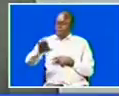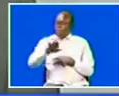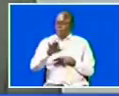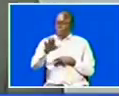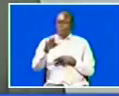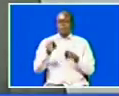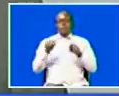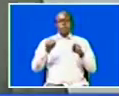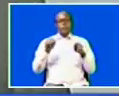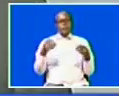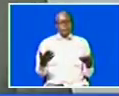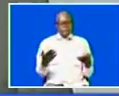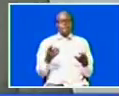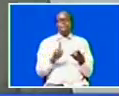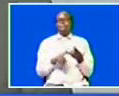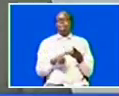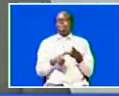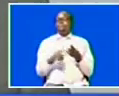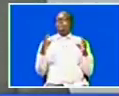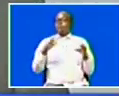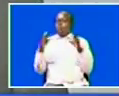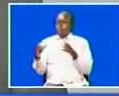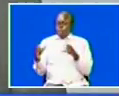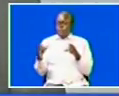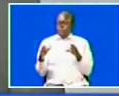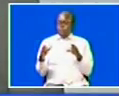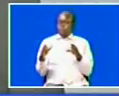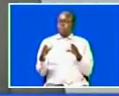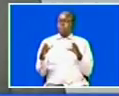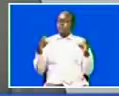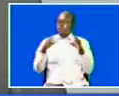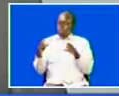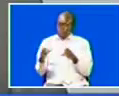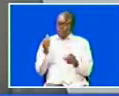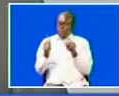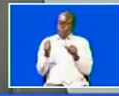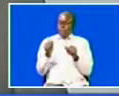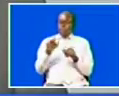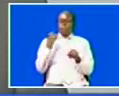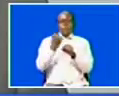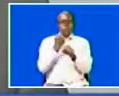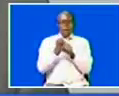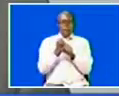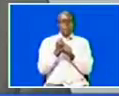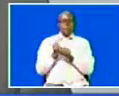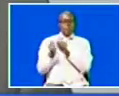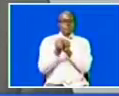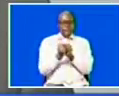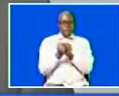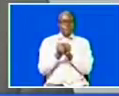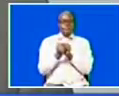in. There's a community within which we operate and with which we do our